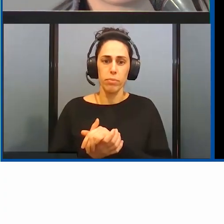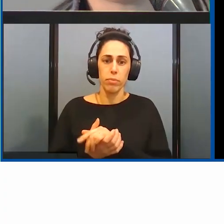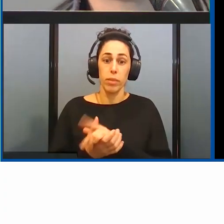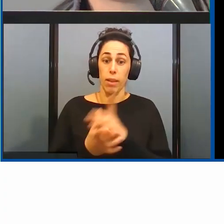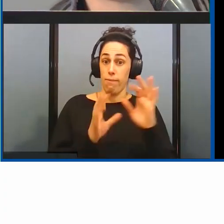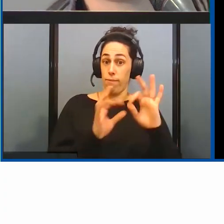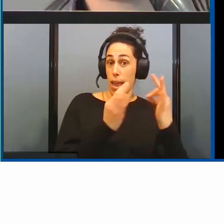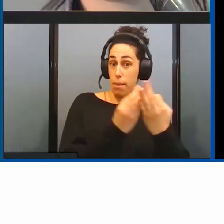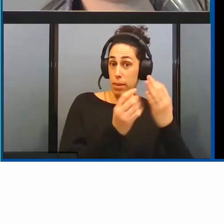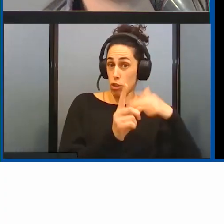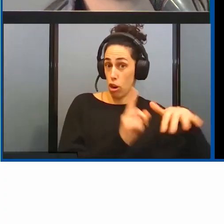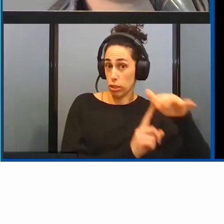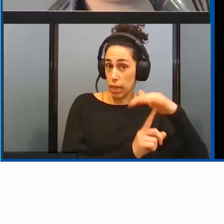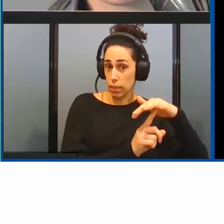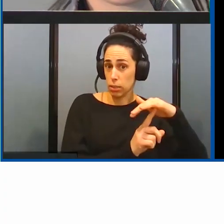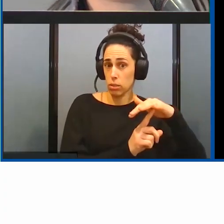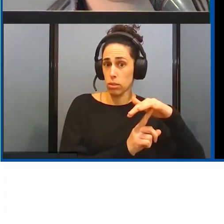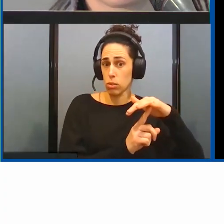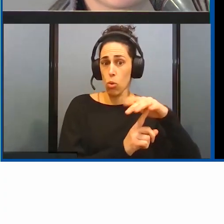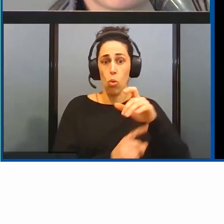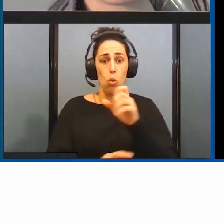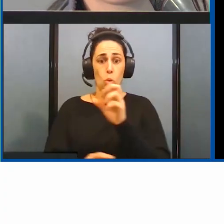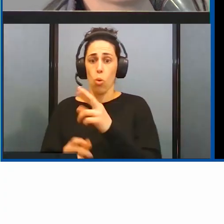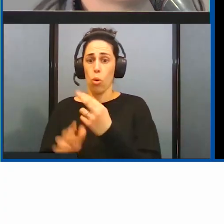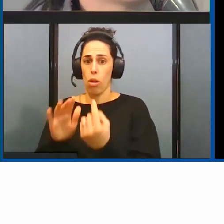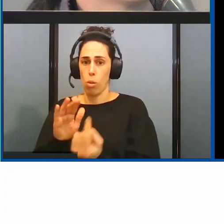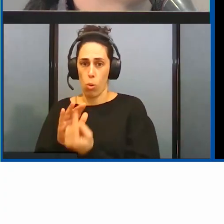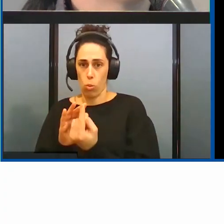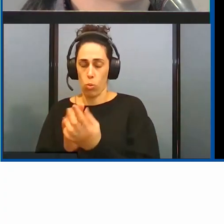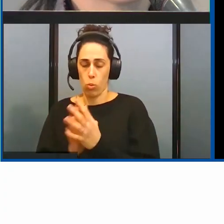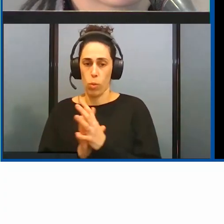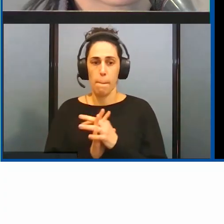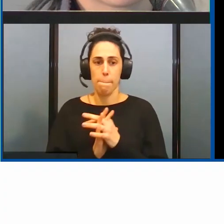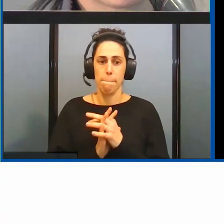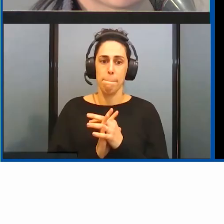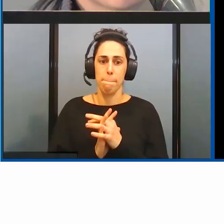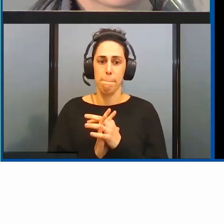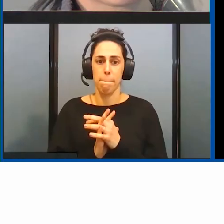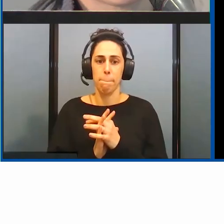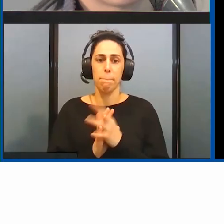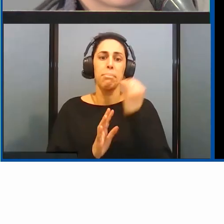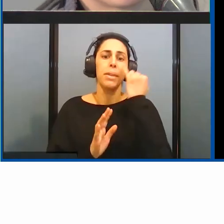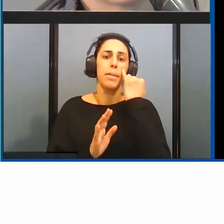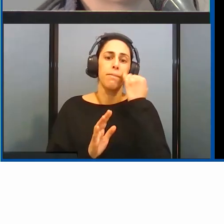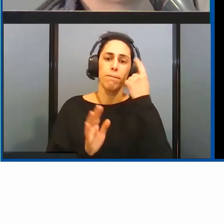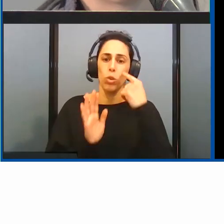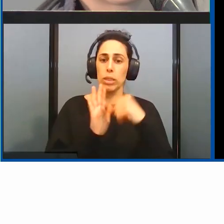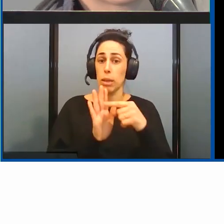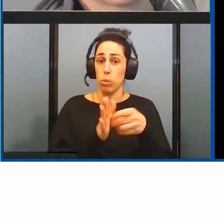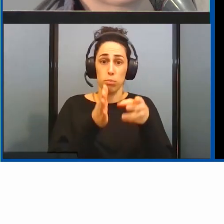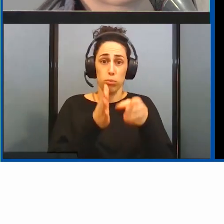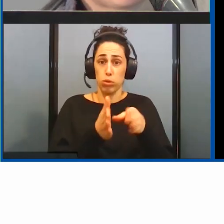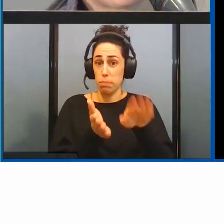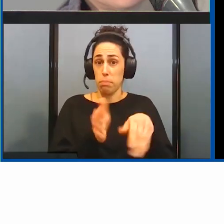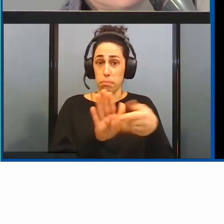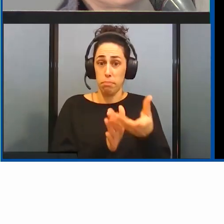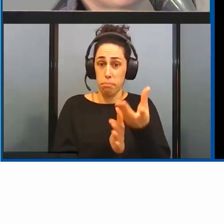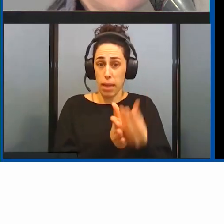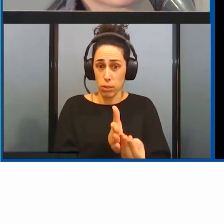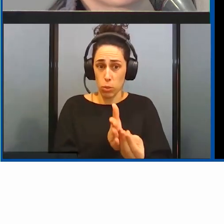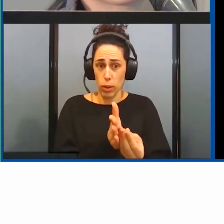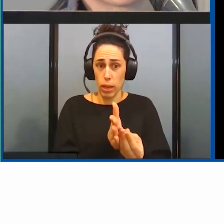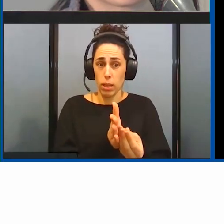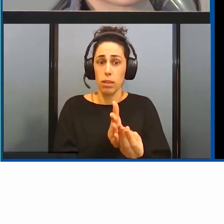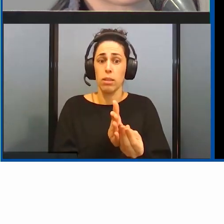child involved, then the OCL would get notice of that. In the other context, with the parenting